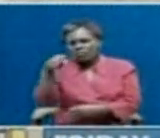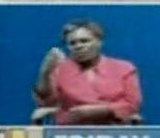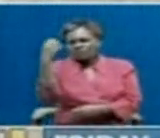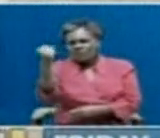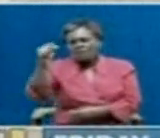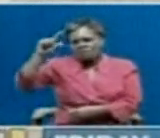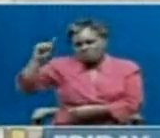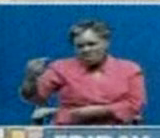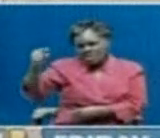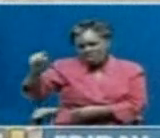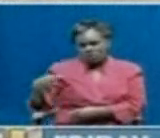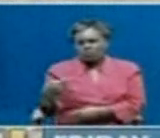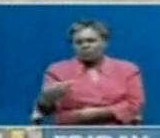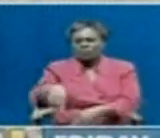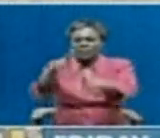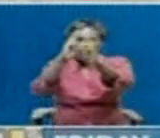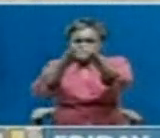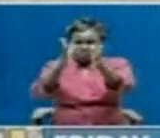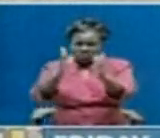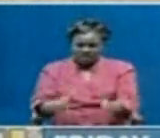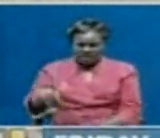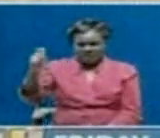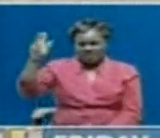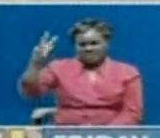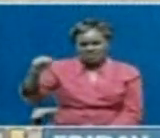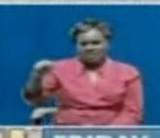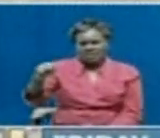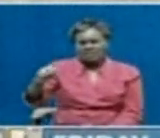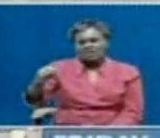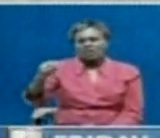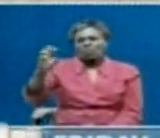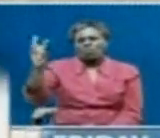million shillings. Victor Ogale, KTN, Wasin Gishu County.